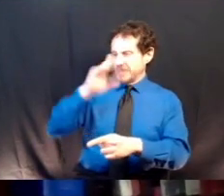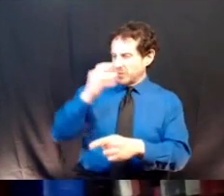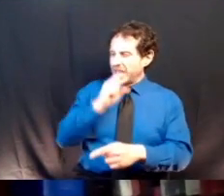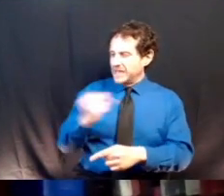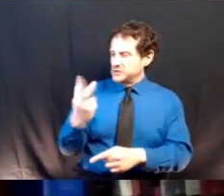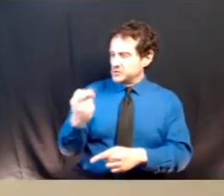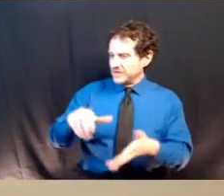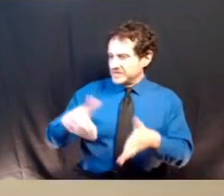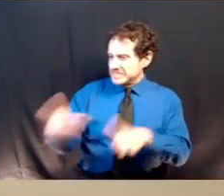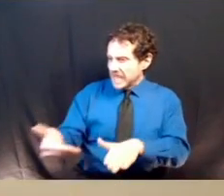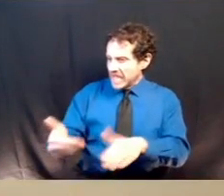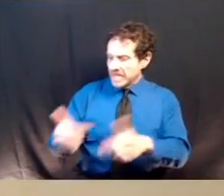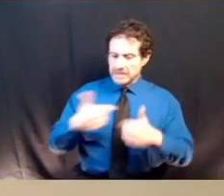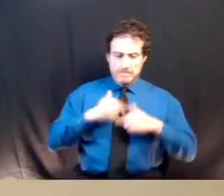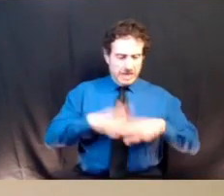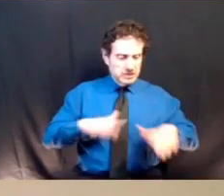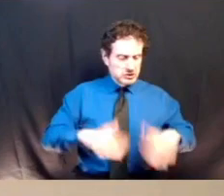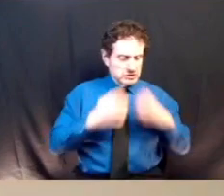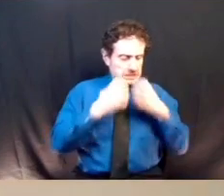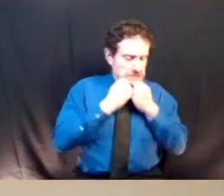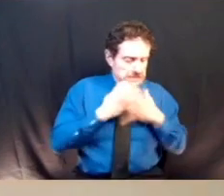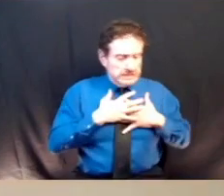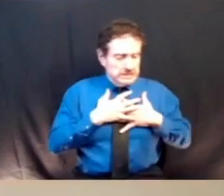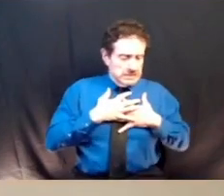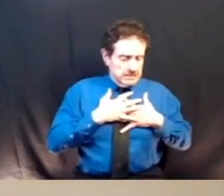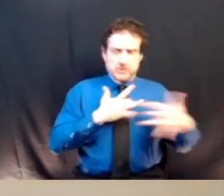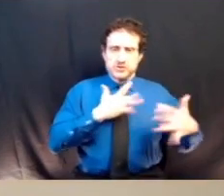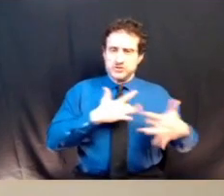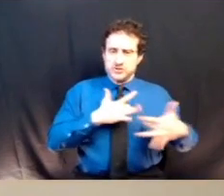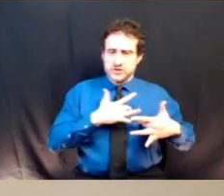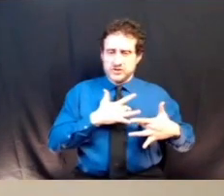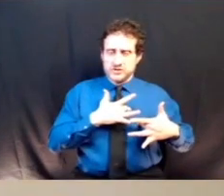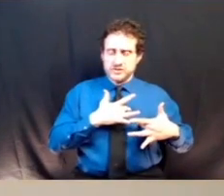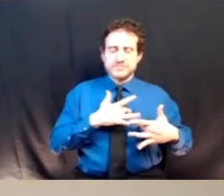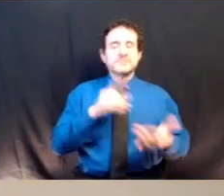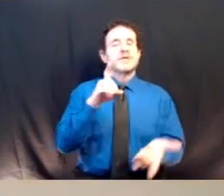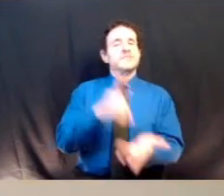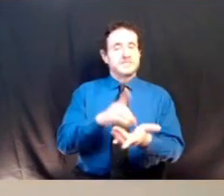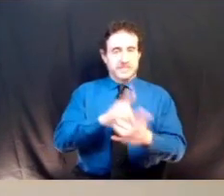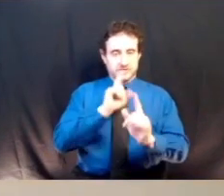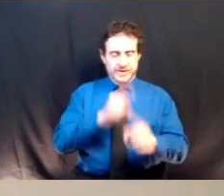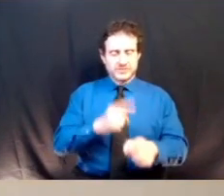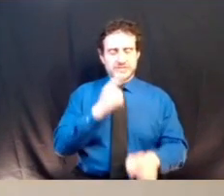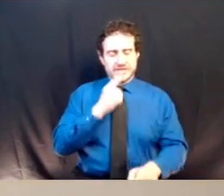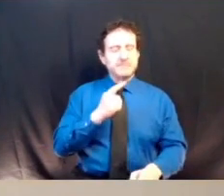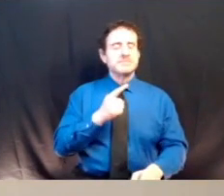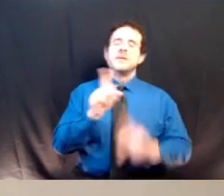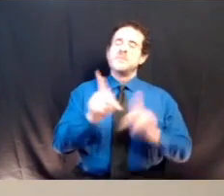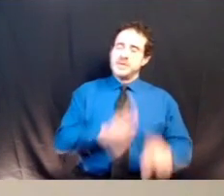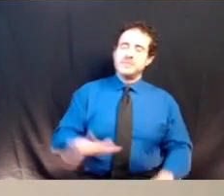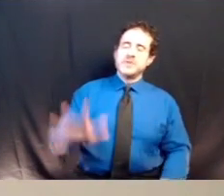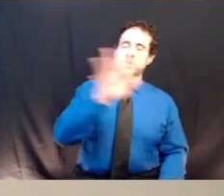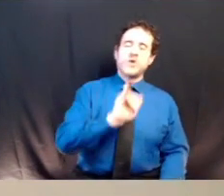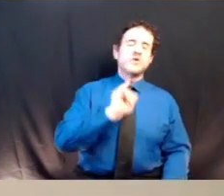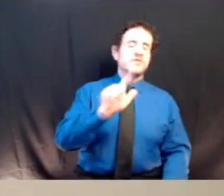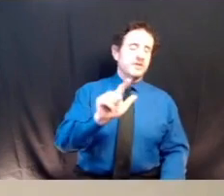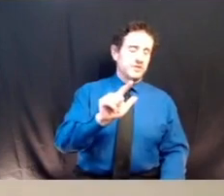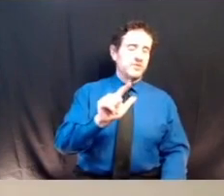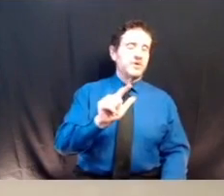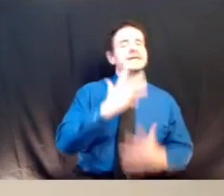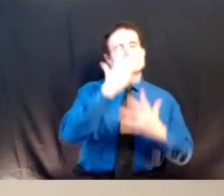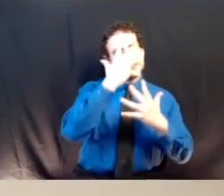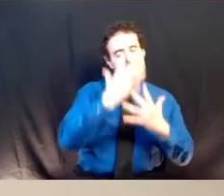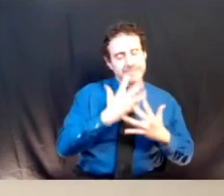I'm sure every parent, everybody in Illinois is saddened to hear this to hear this news. Of